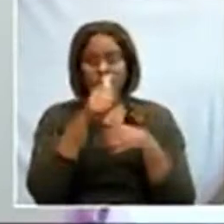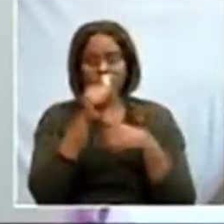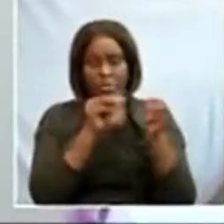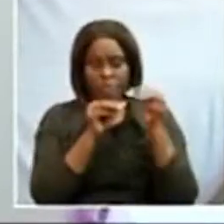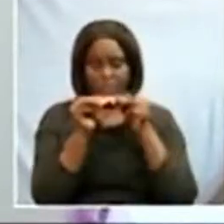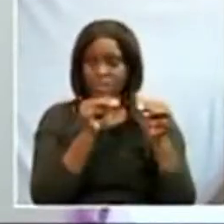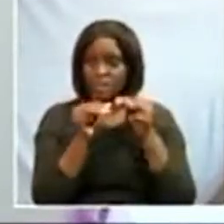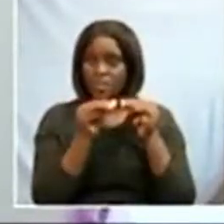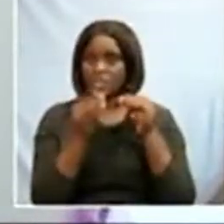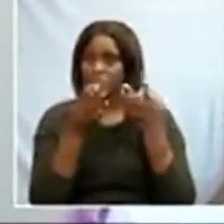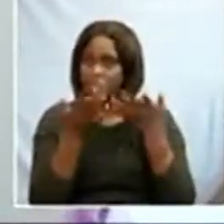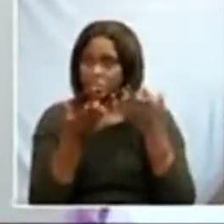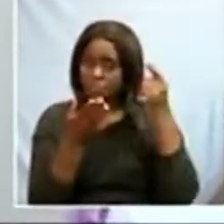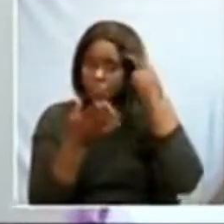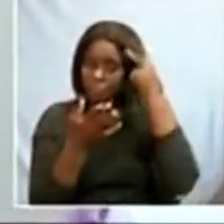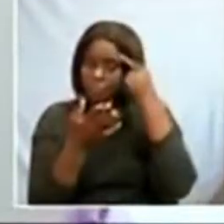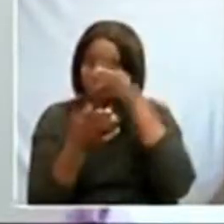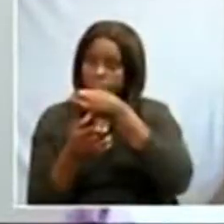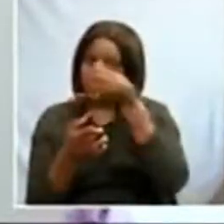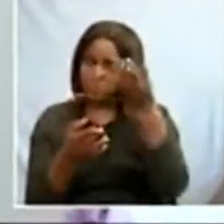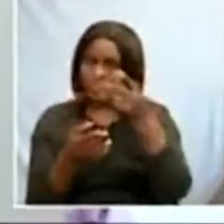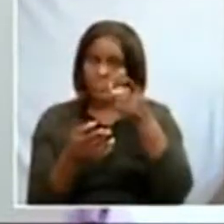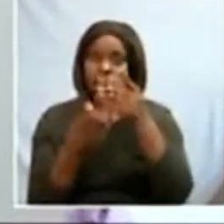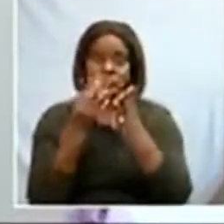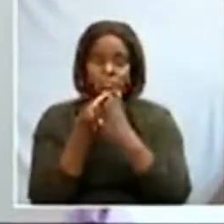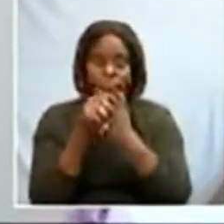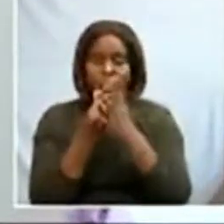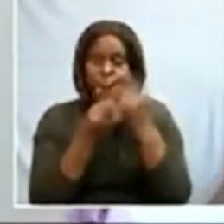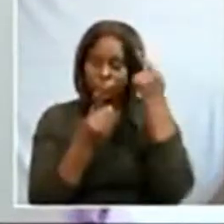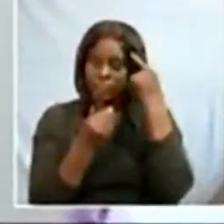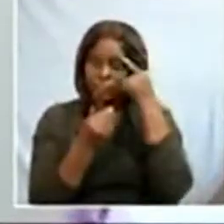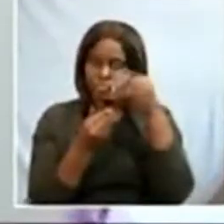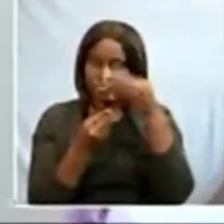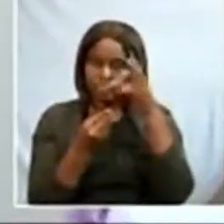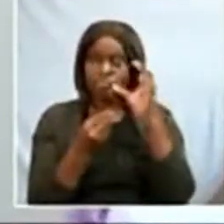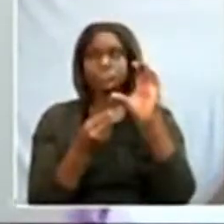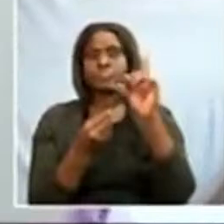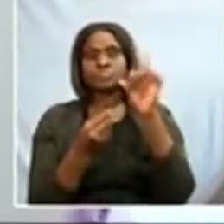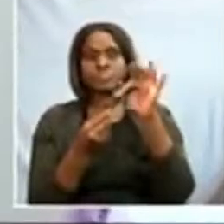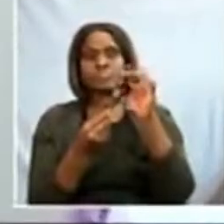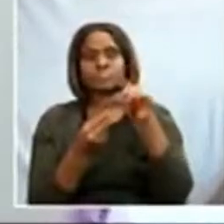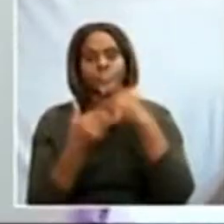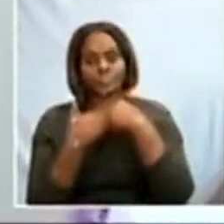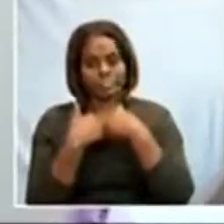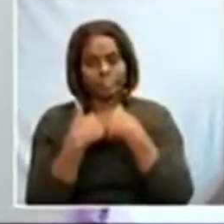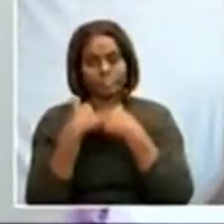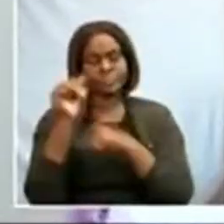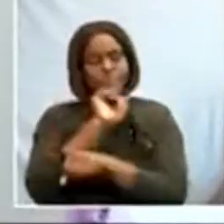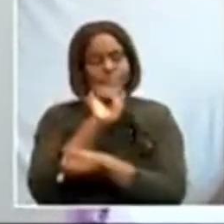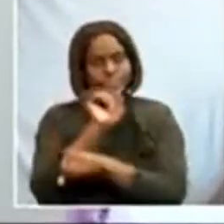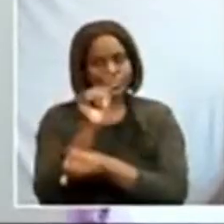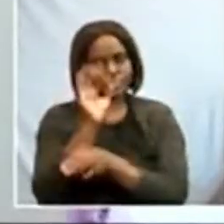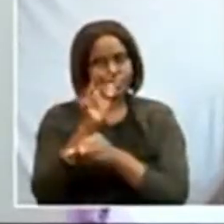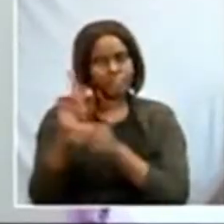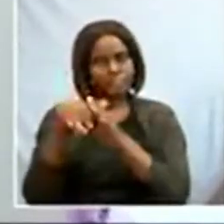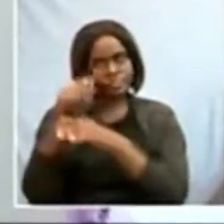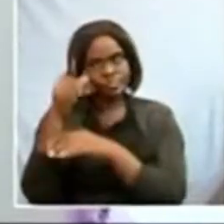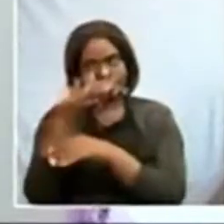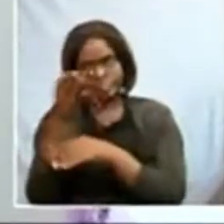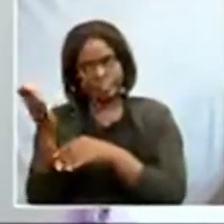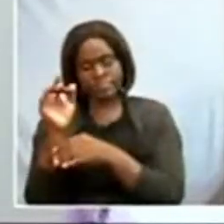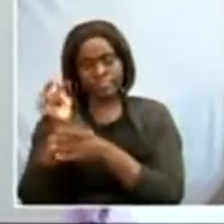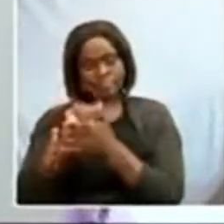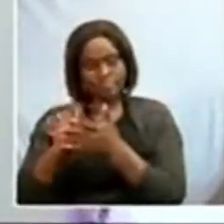that. The government has given you the money, government has given you the CD of vehicle, and that vehicle, if you went outside there, it's